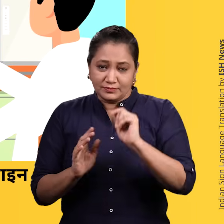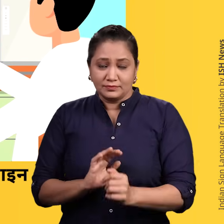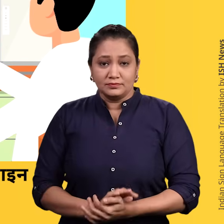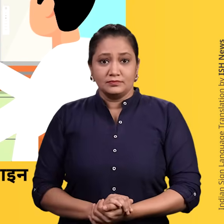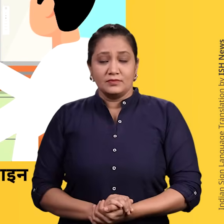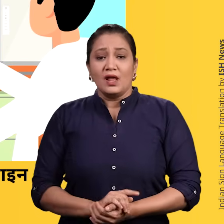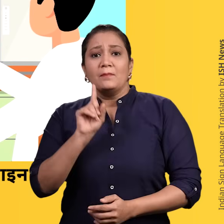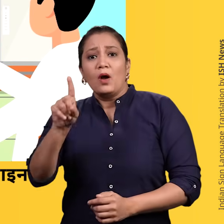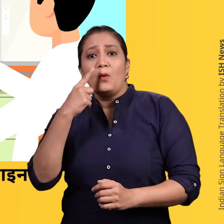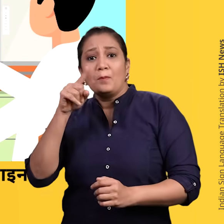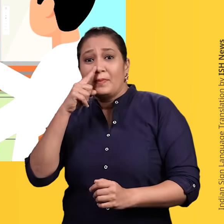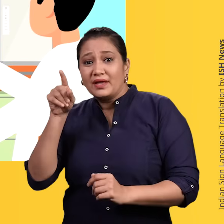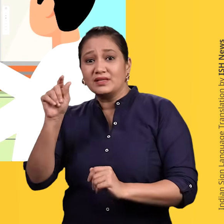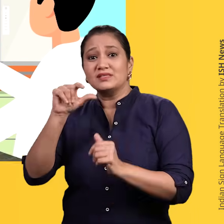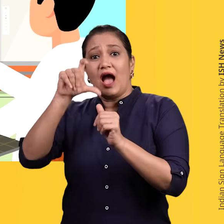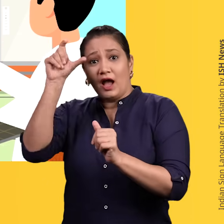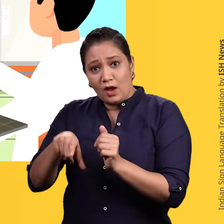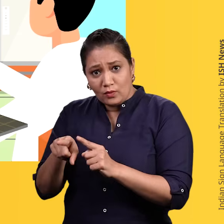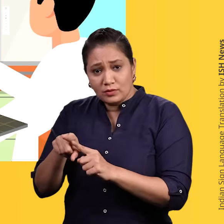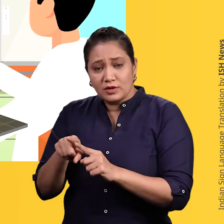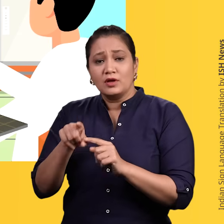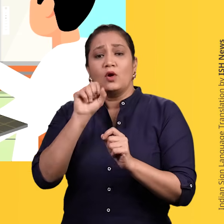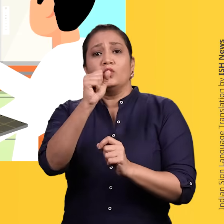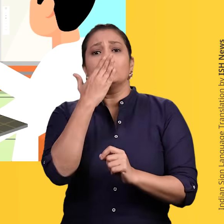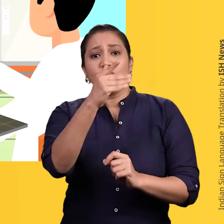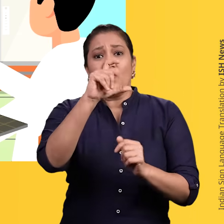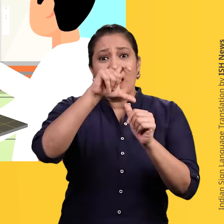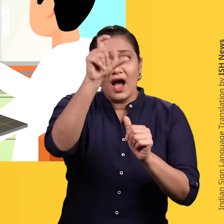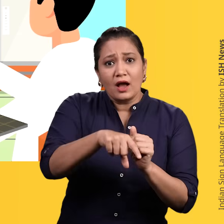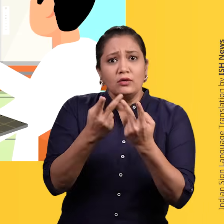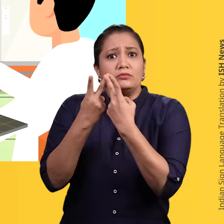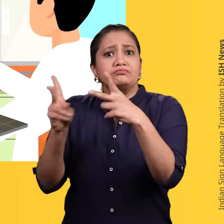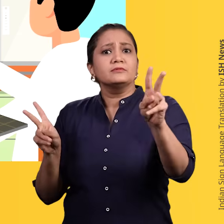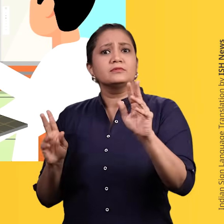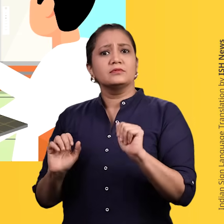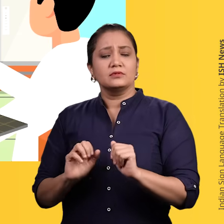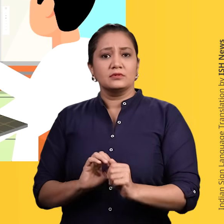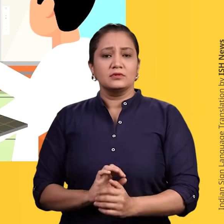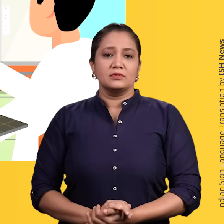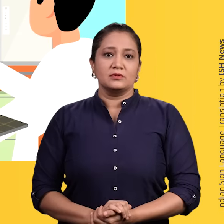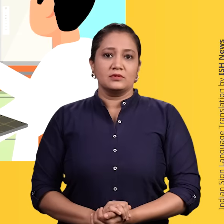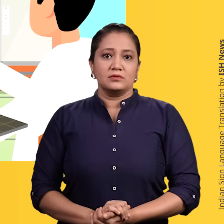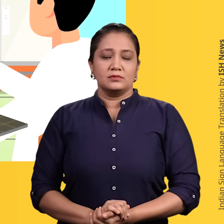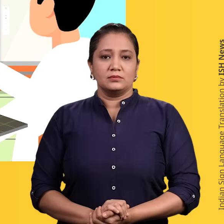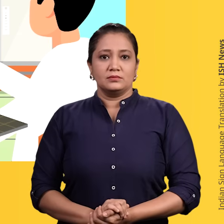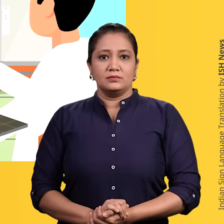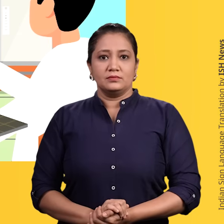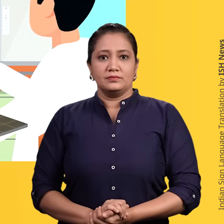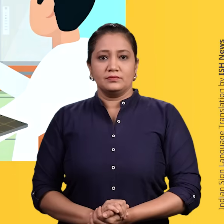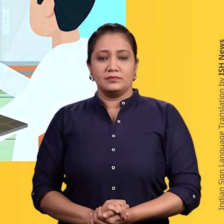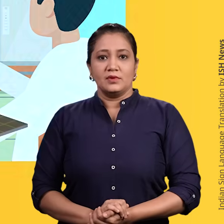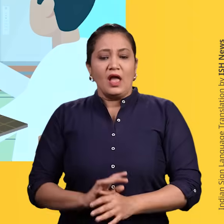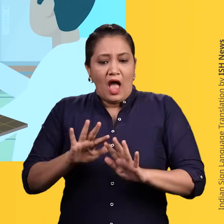fees through online transfer, but your parents' account and that of your school may be